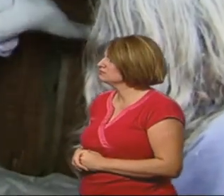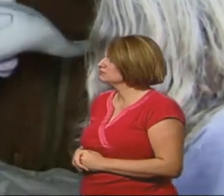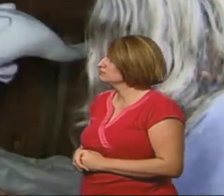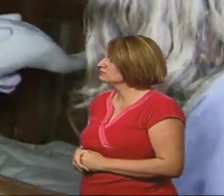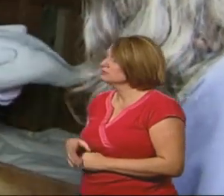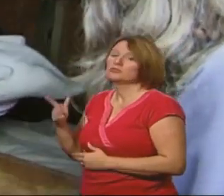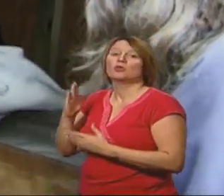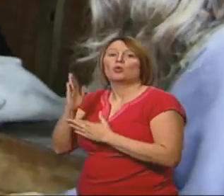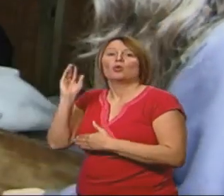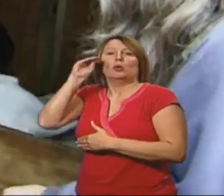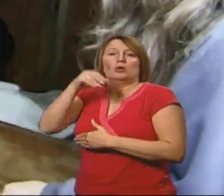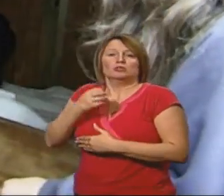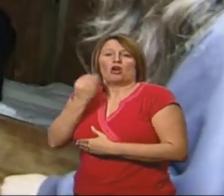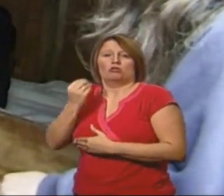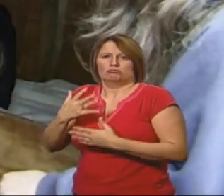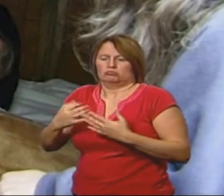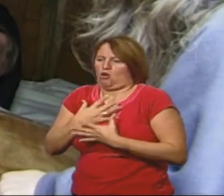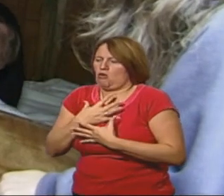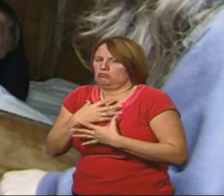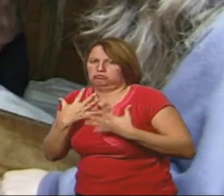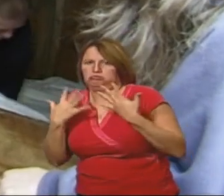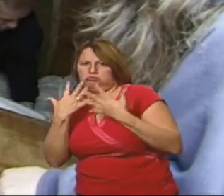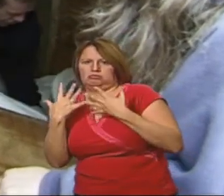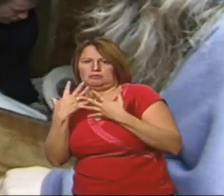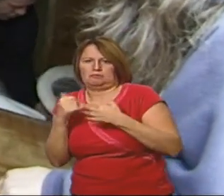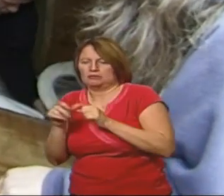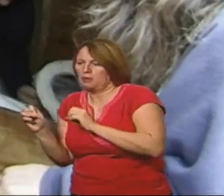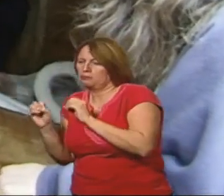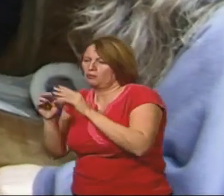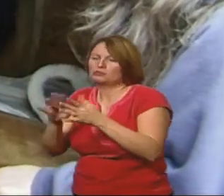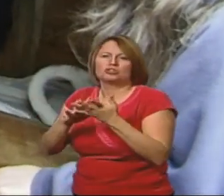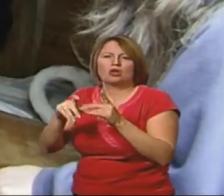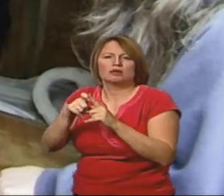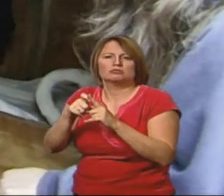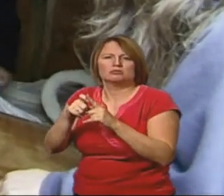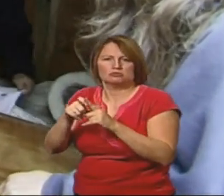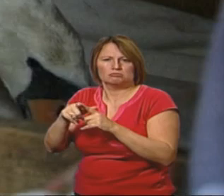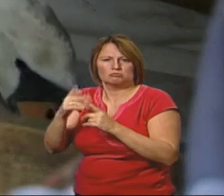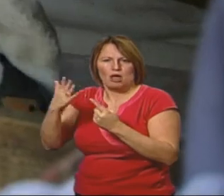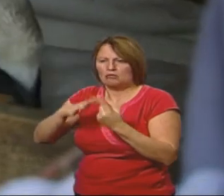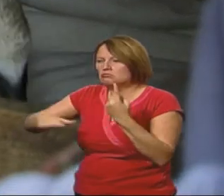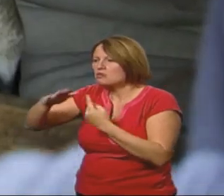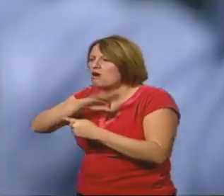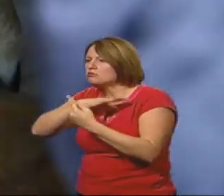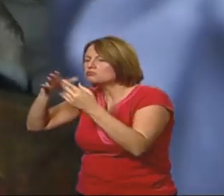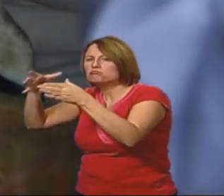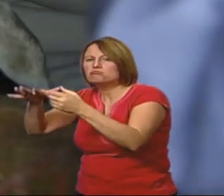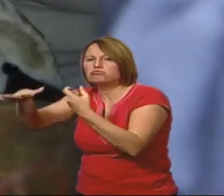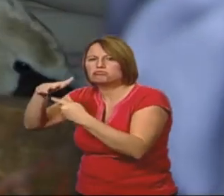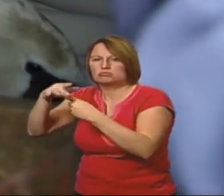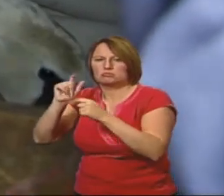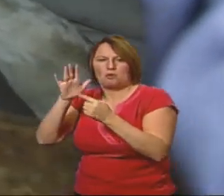Because the swan is suffering from shock, he's very stressed out, breathing very heavily. We put him in a shed at the top of the